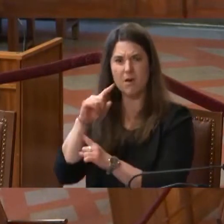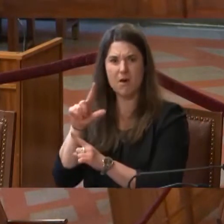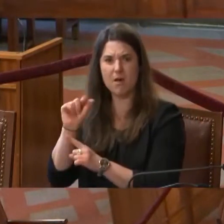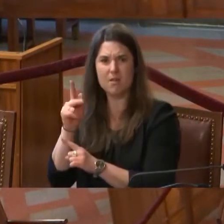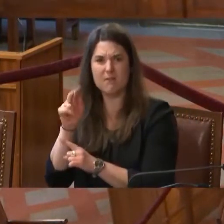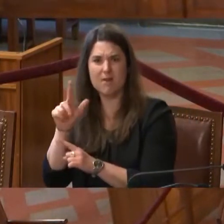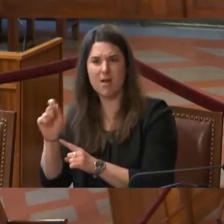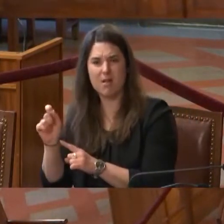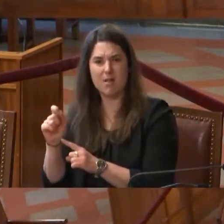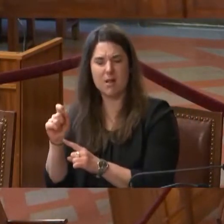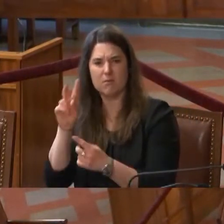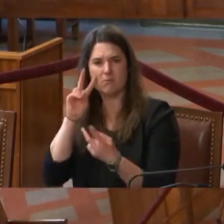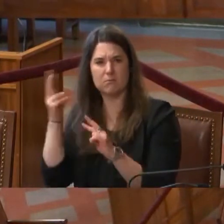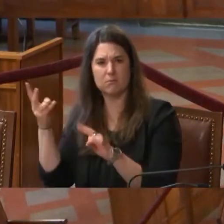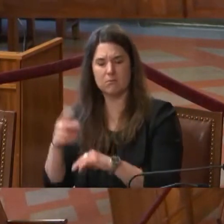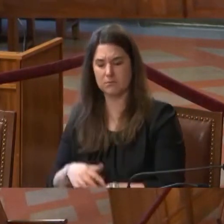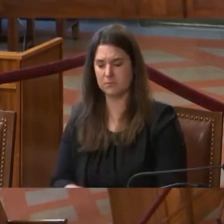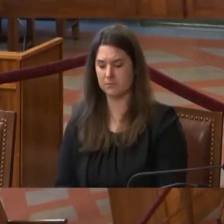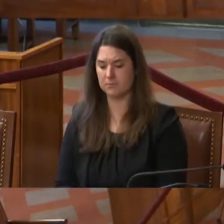I'm sorry.